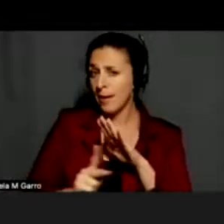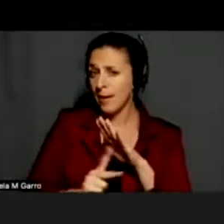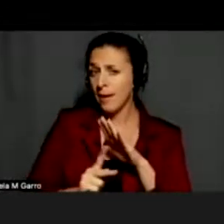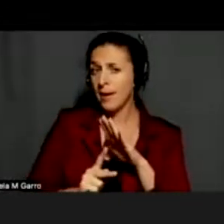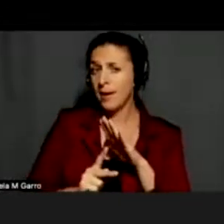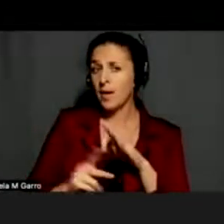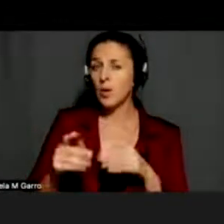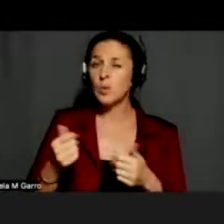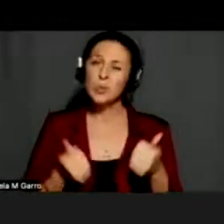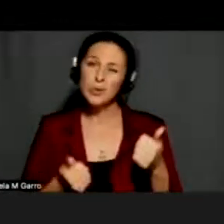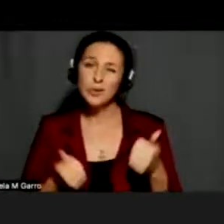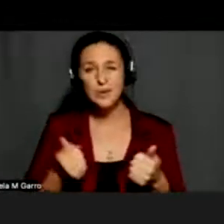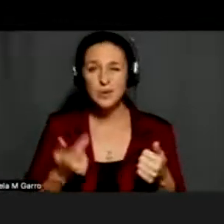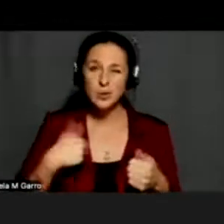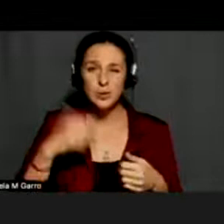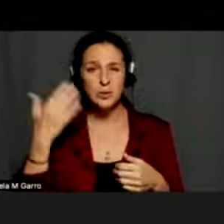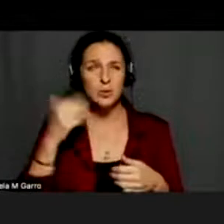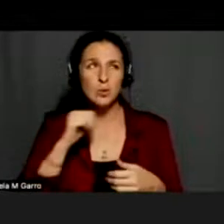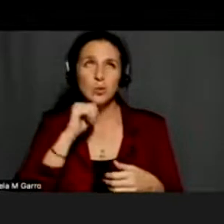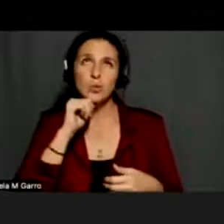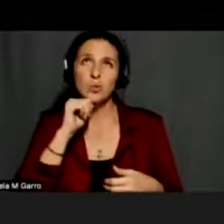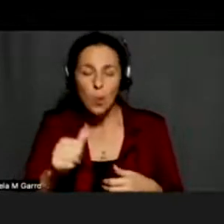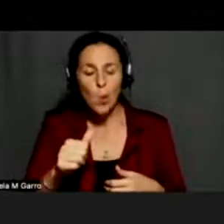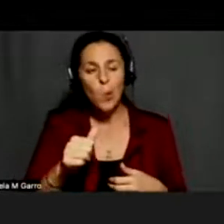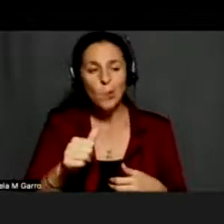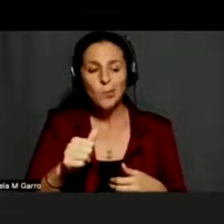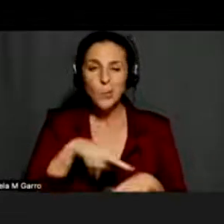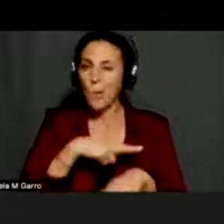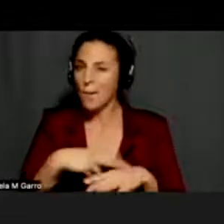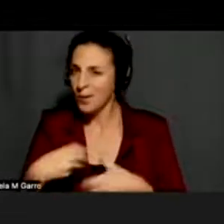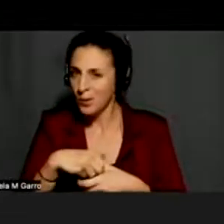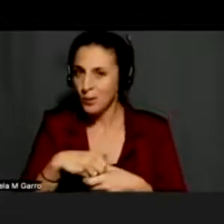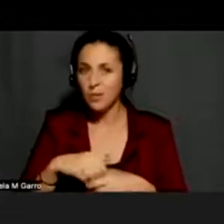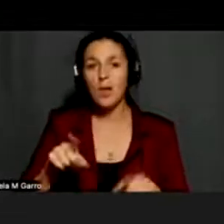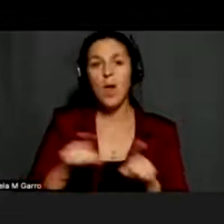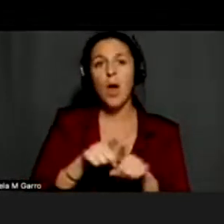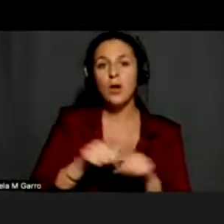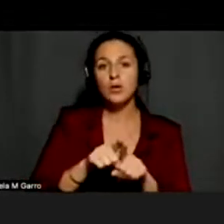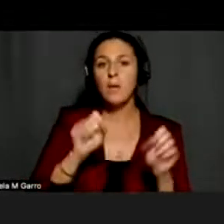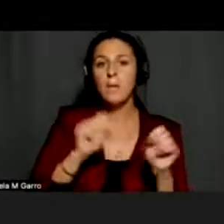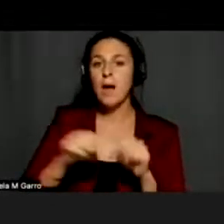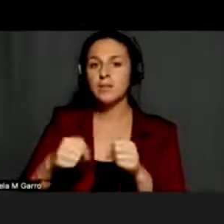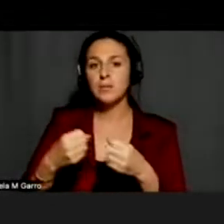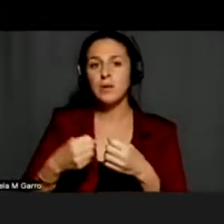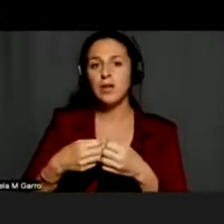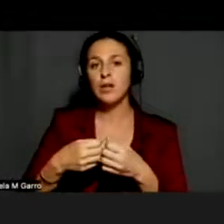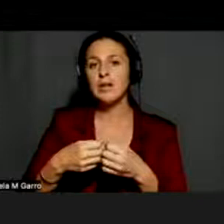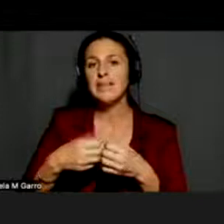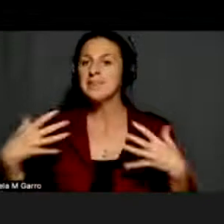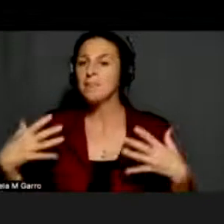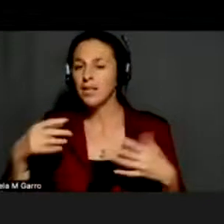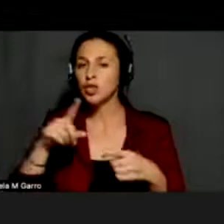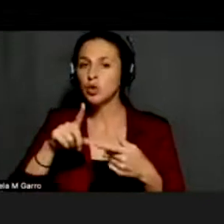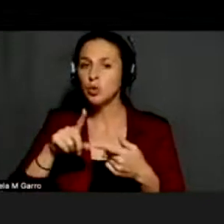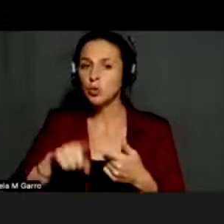don't normally include, and then also the possible expansion of the middle school. Is that